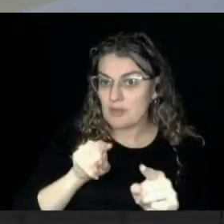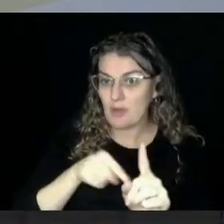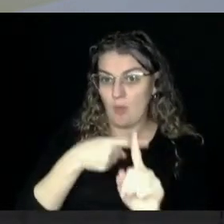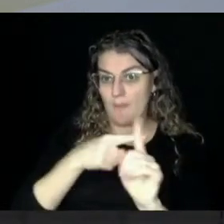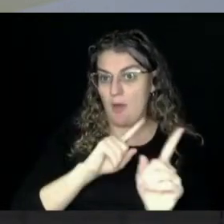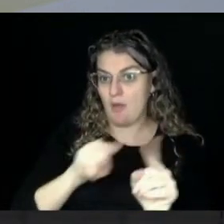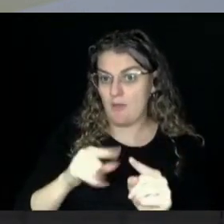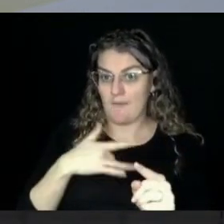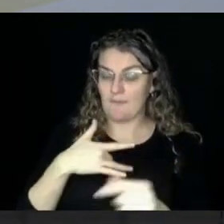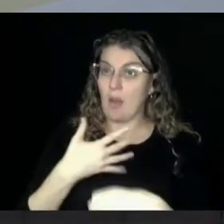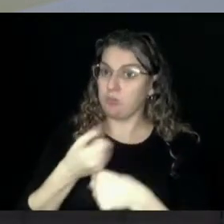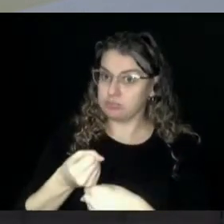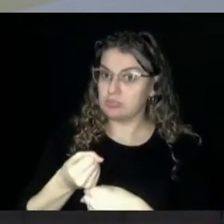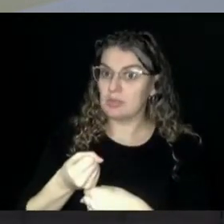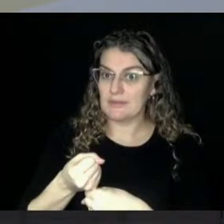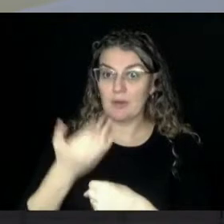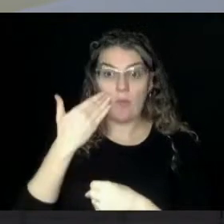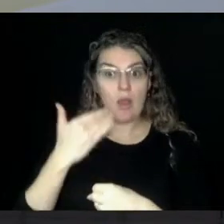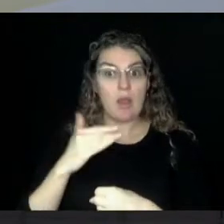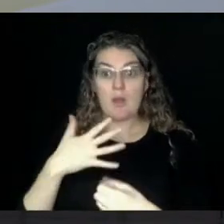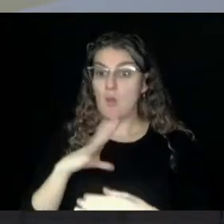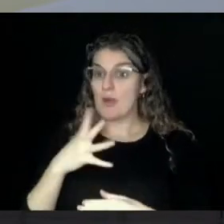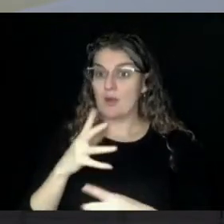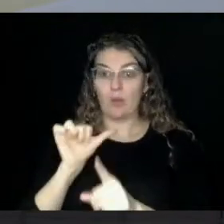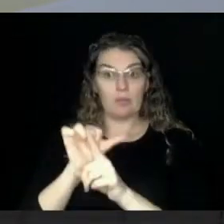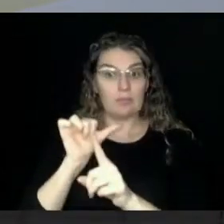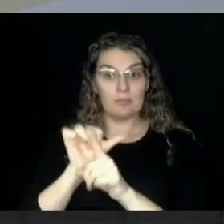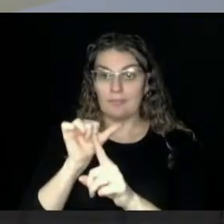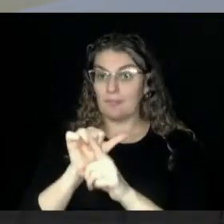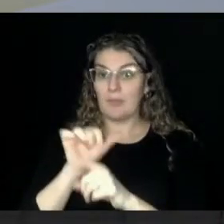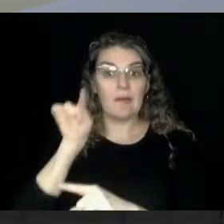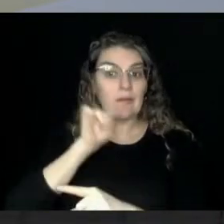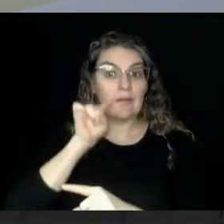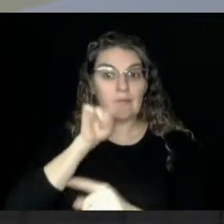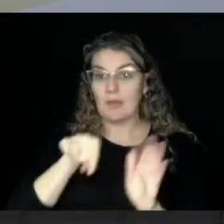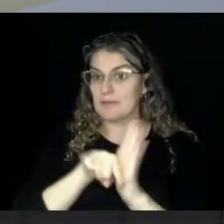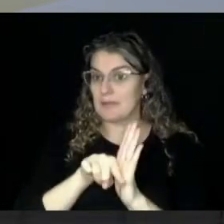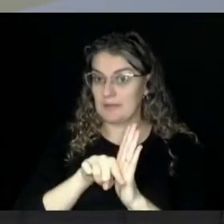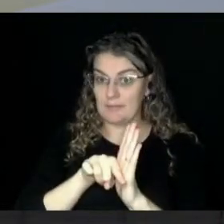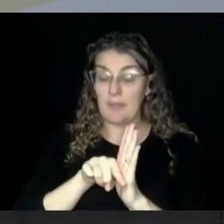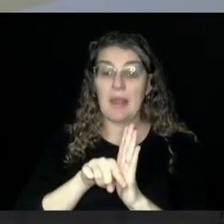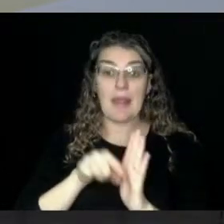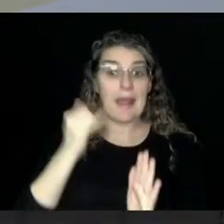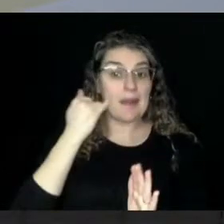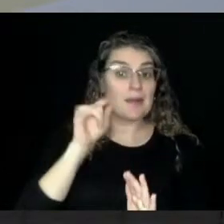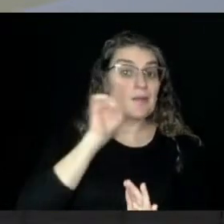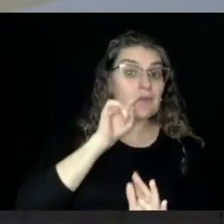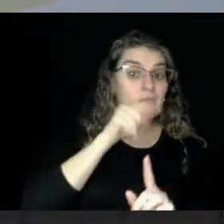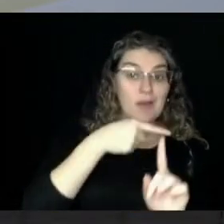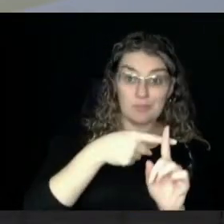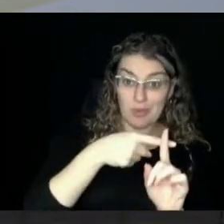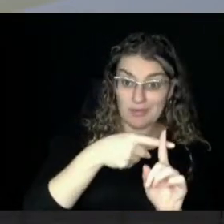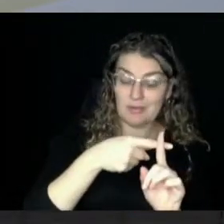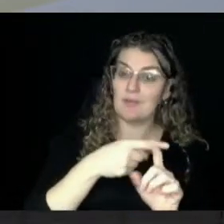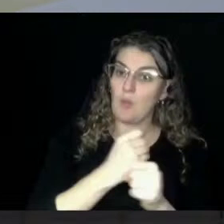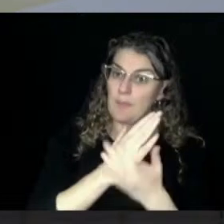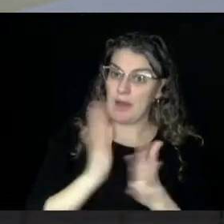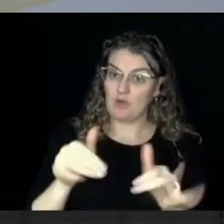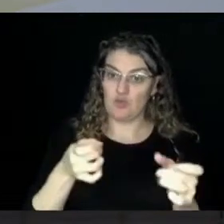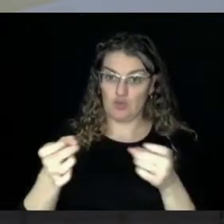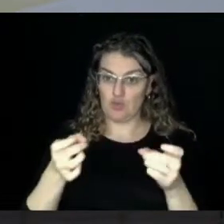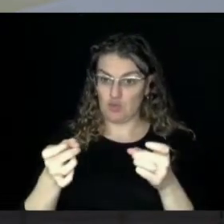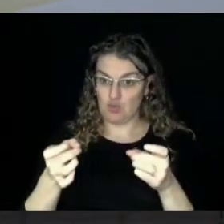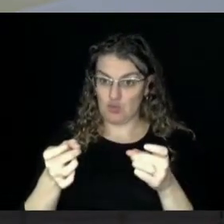want to have false negatives and know how to manage false positives as well. I think that's important, so that those will